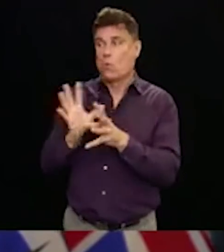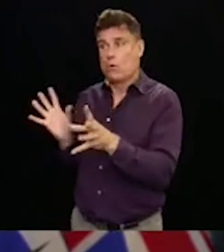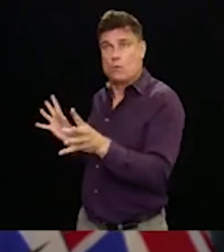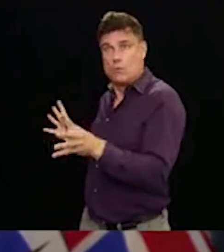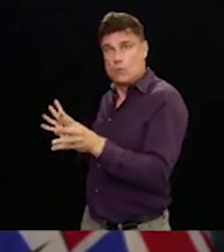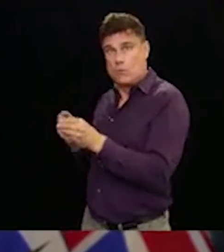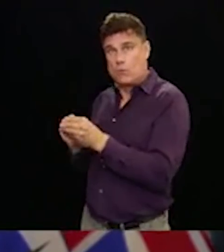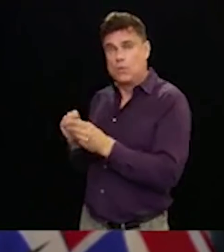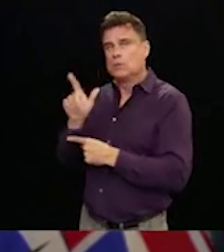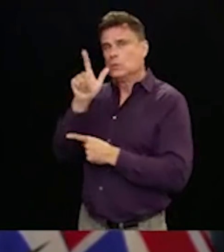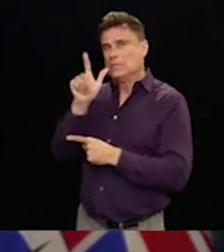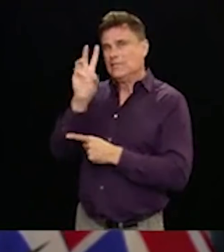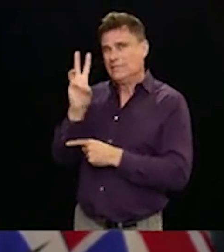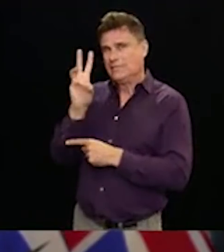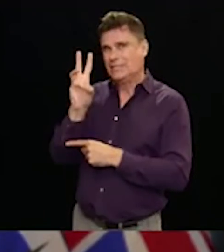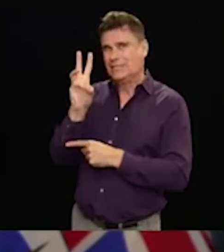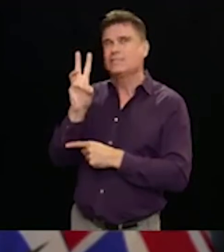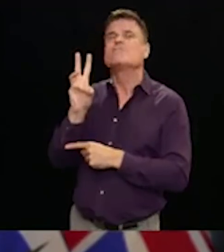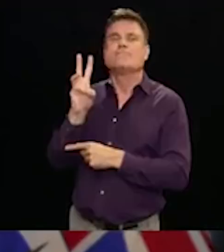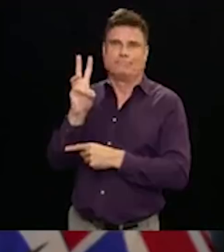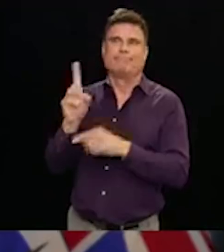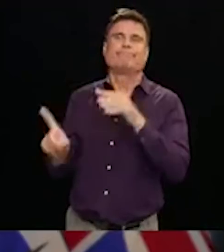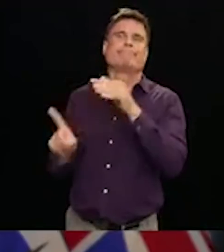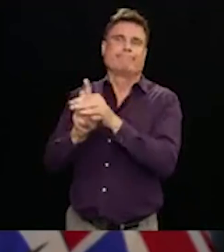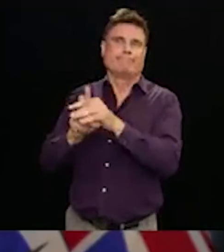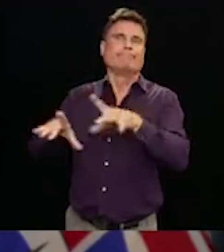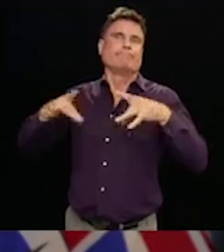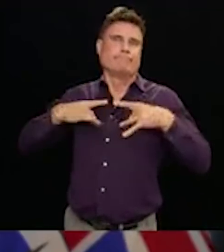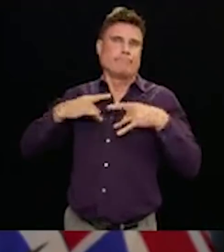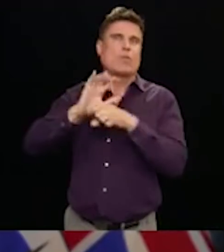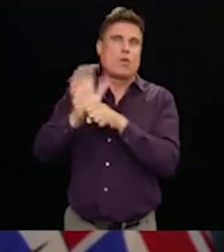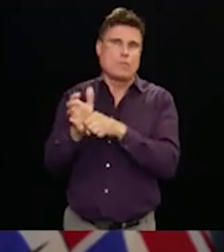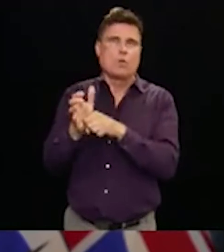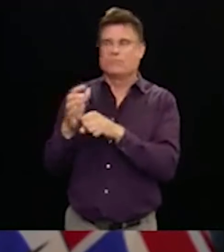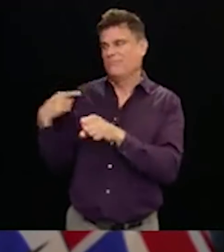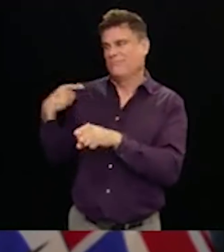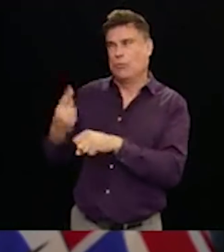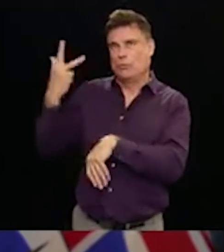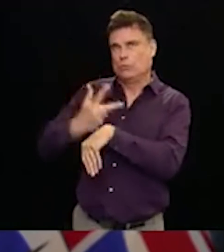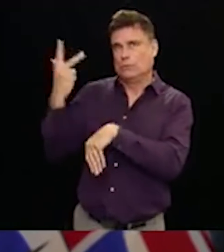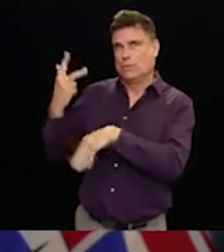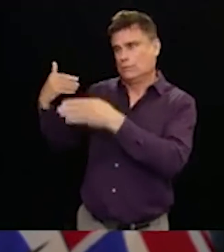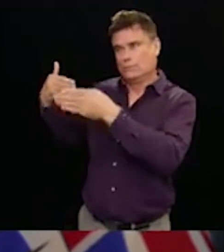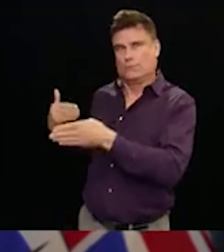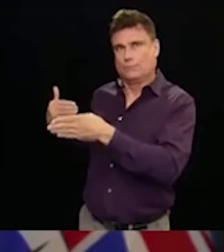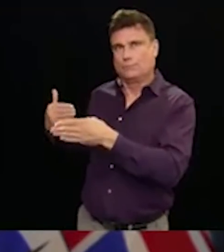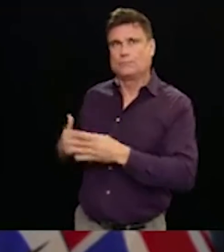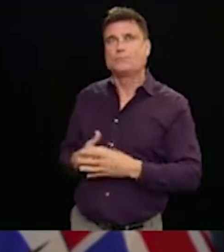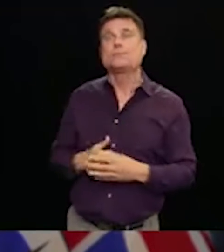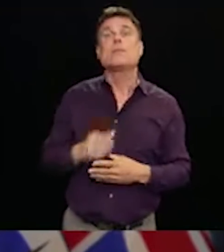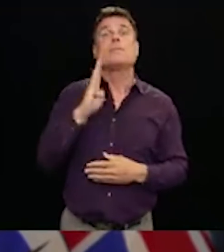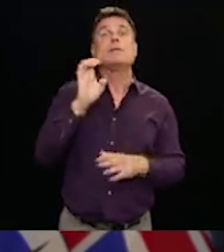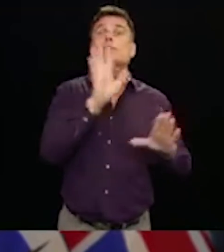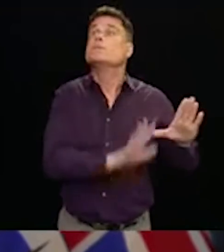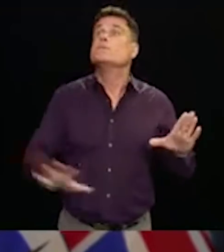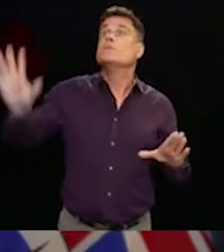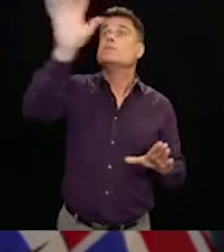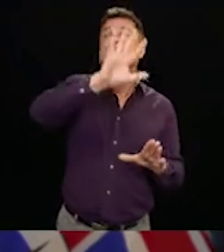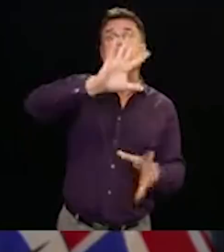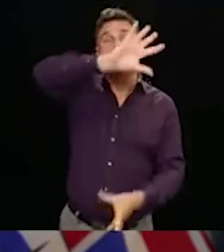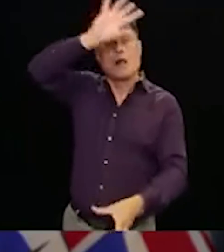positive, giving us 26 new test positive cases since Friday, bringing our total in British Columbia